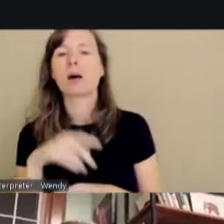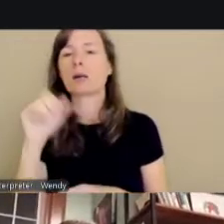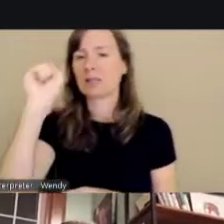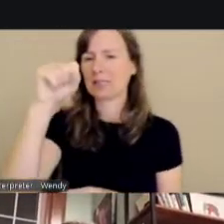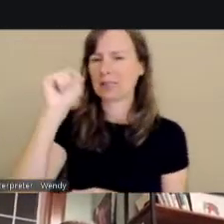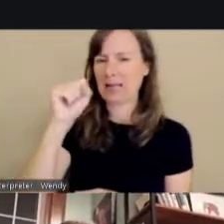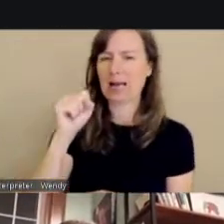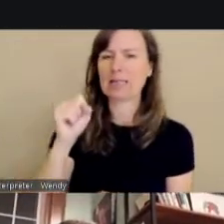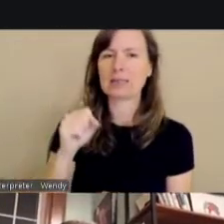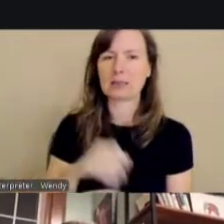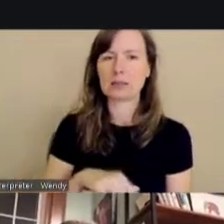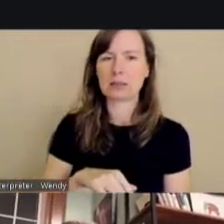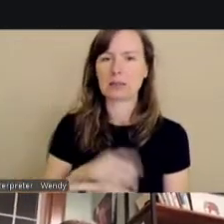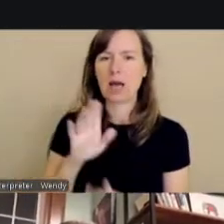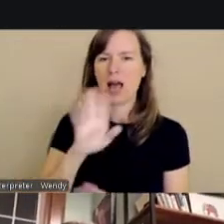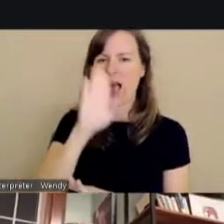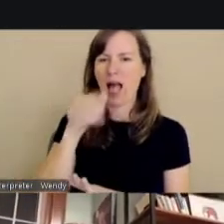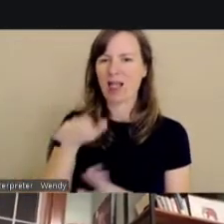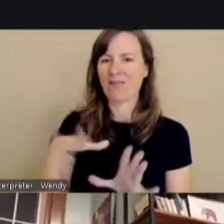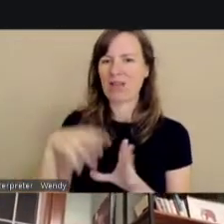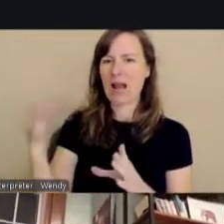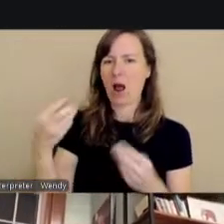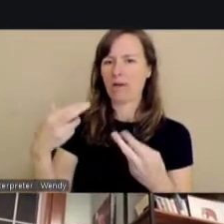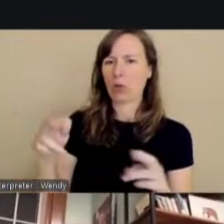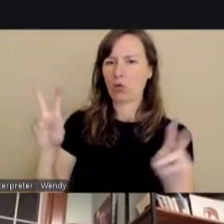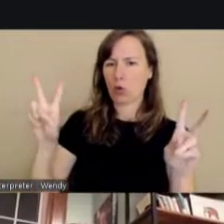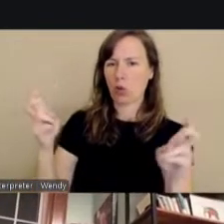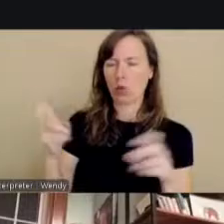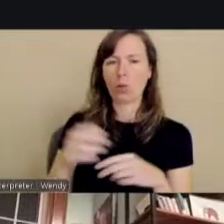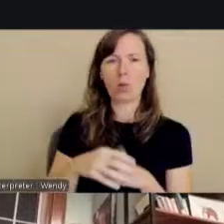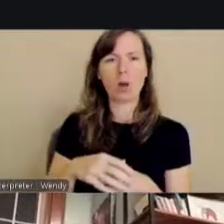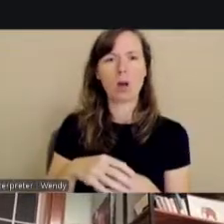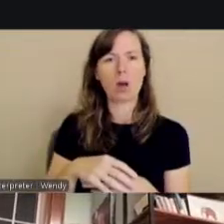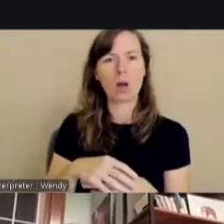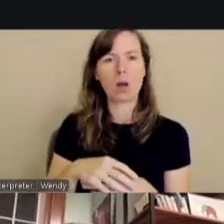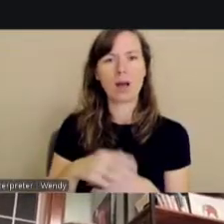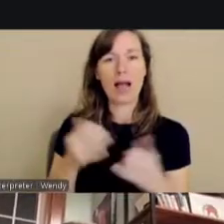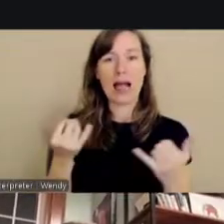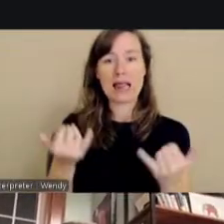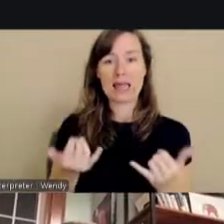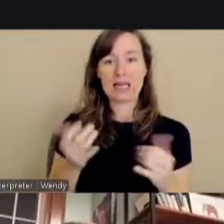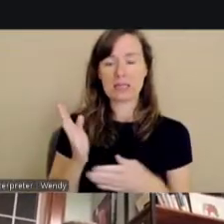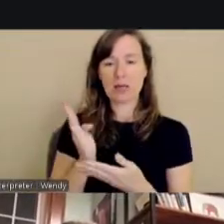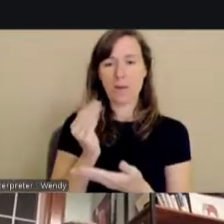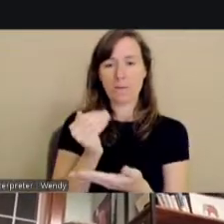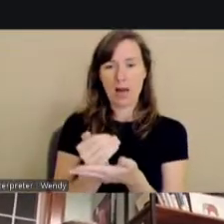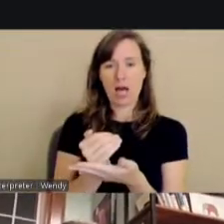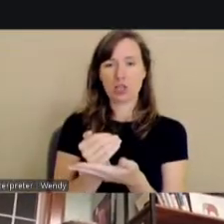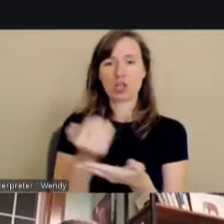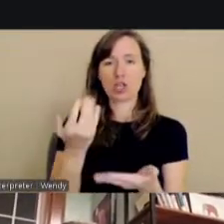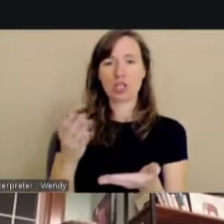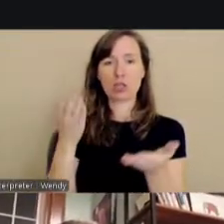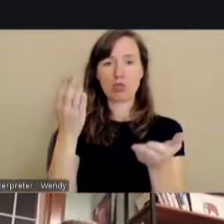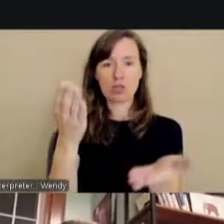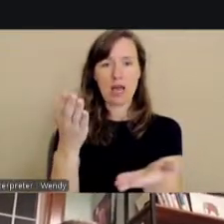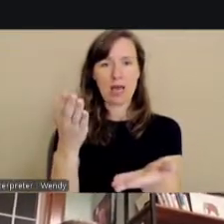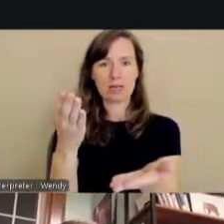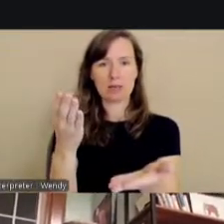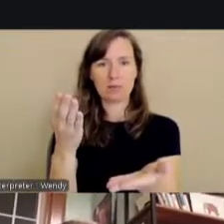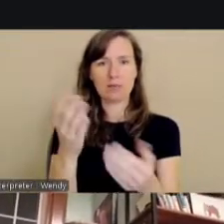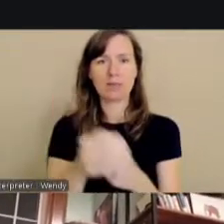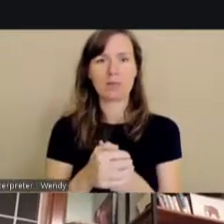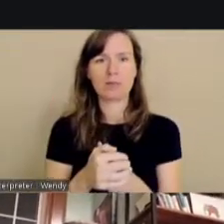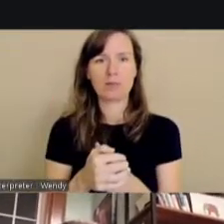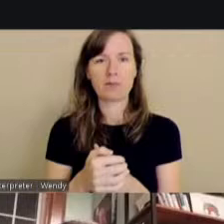out of the room, you're currently, this budget that has been presented tonight,